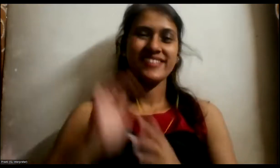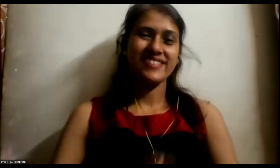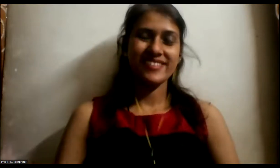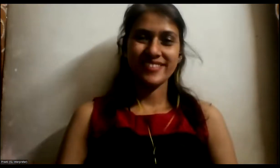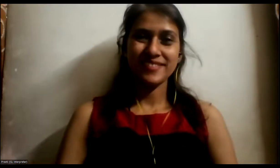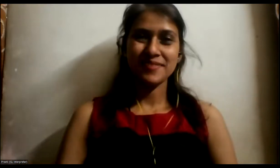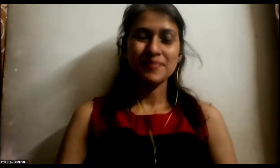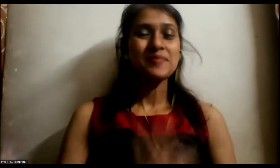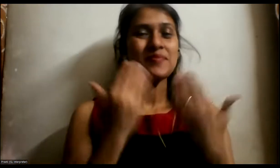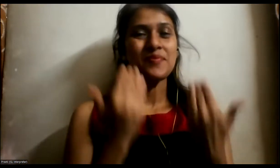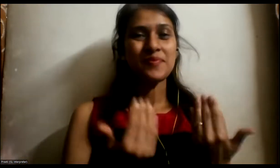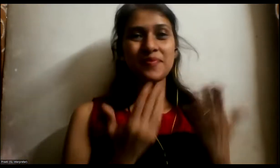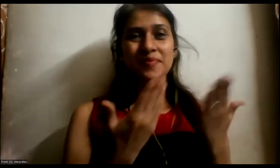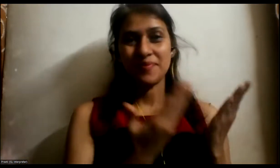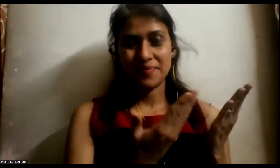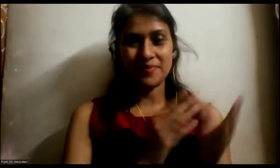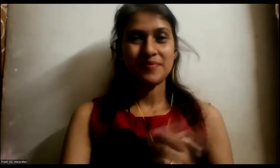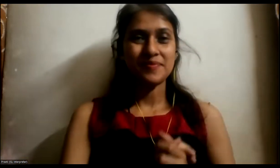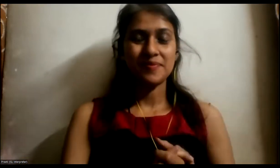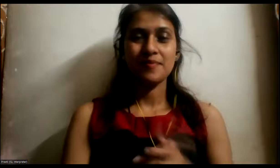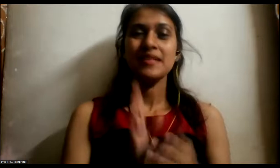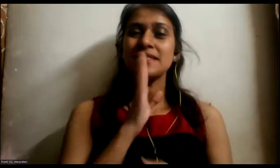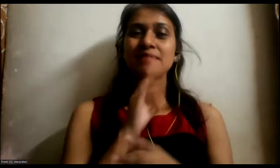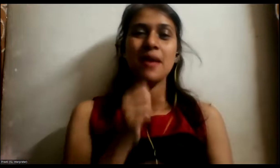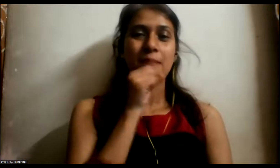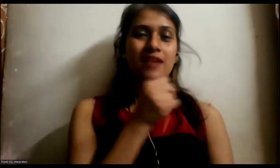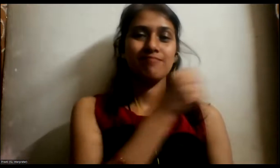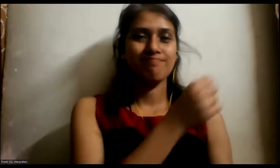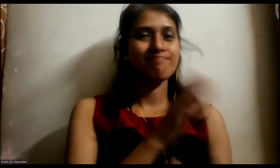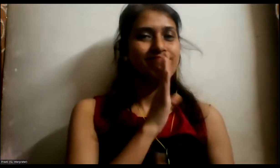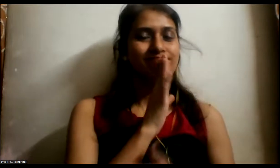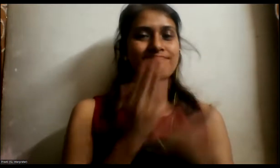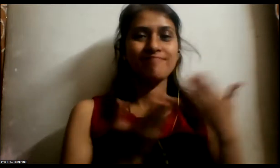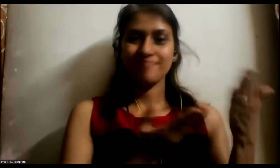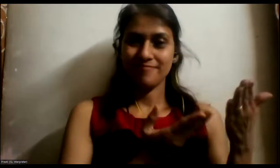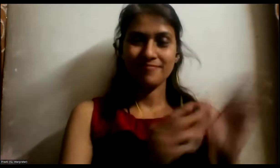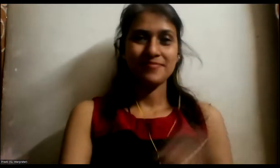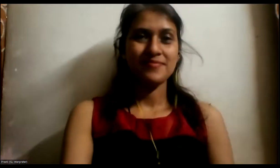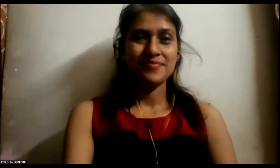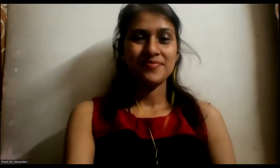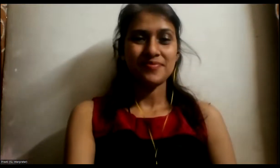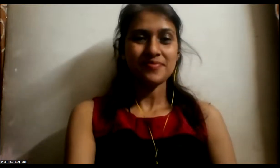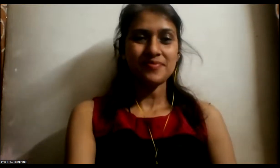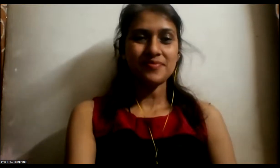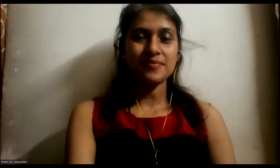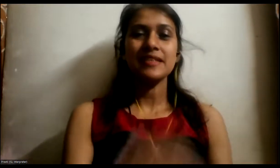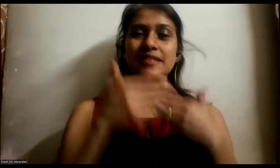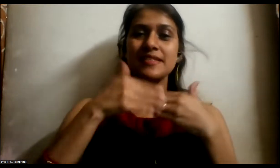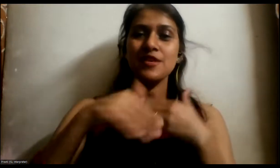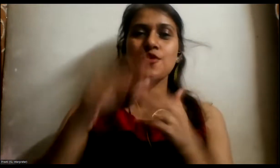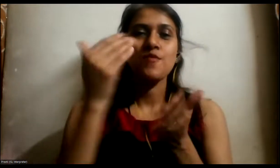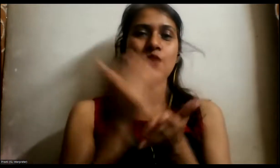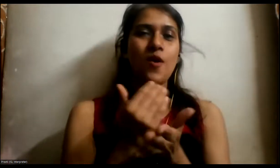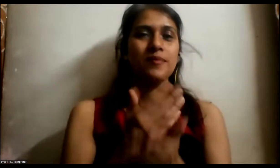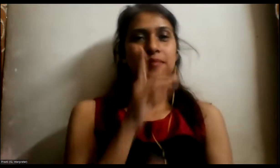Now, I would like to hand over this mic to our esteemed resource person to carry on the session. Over to